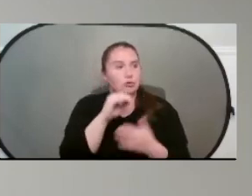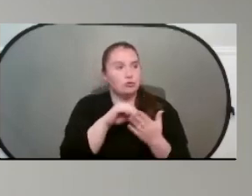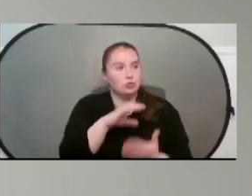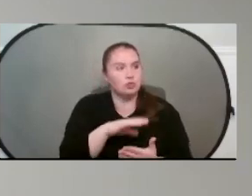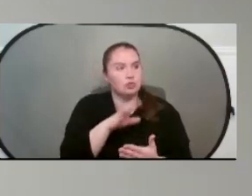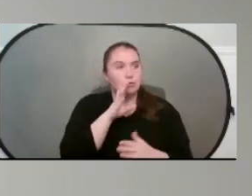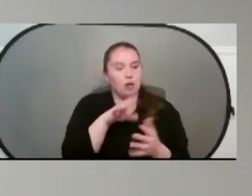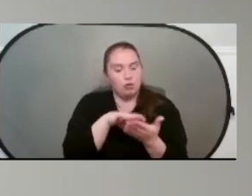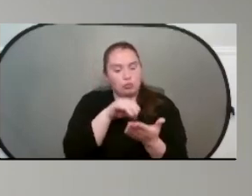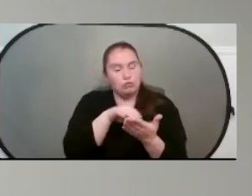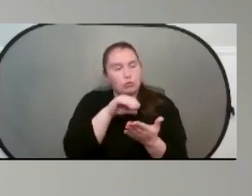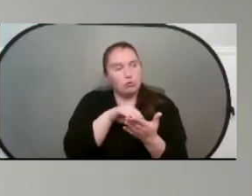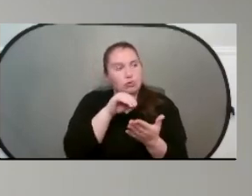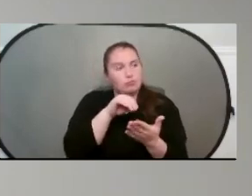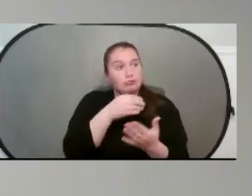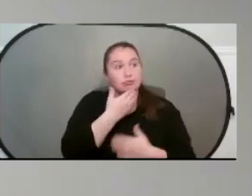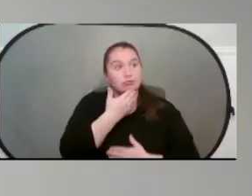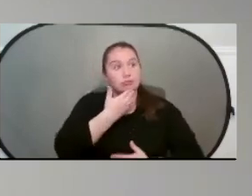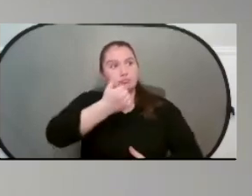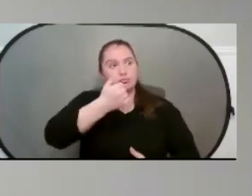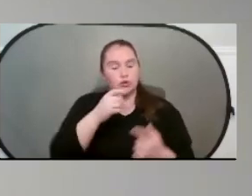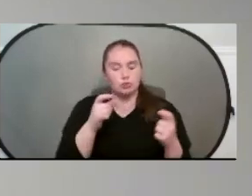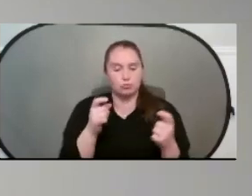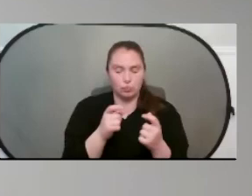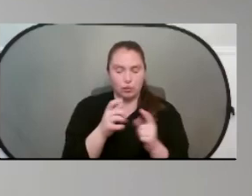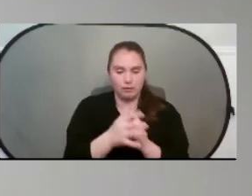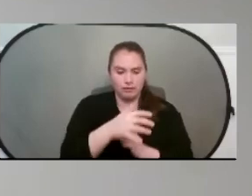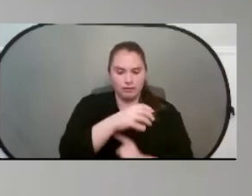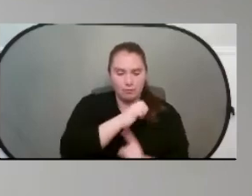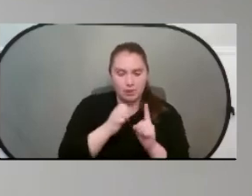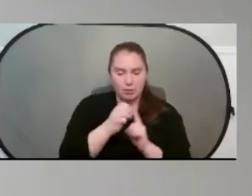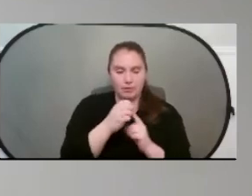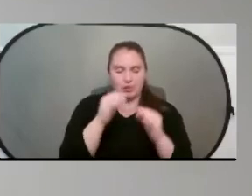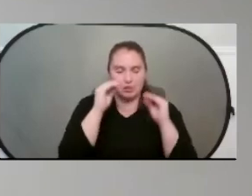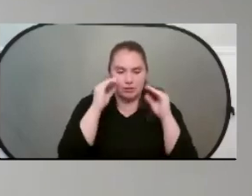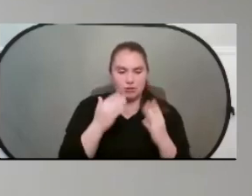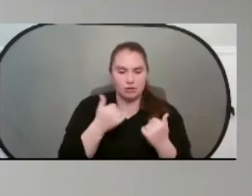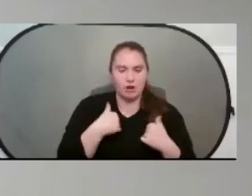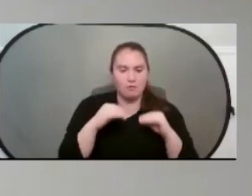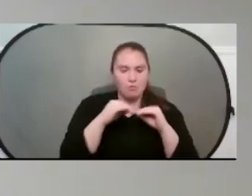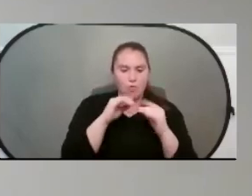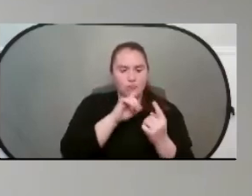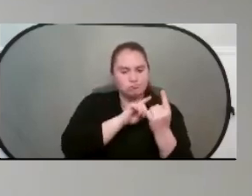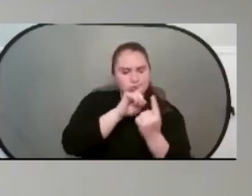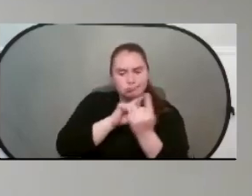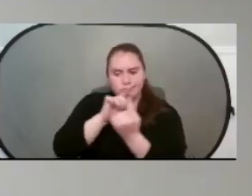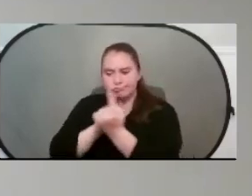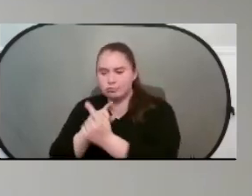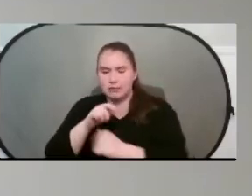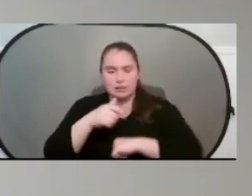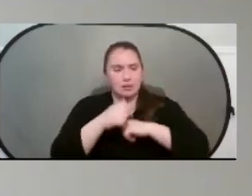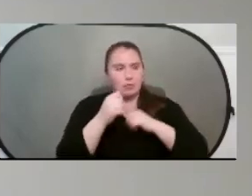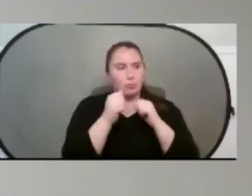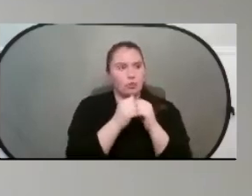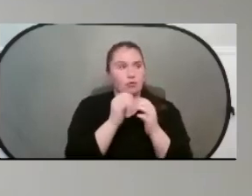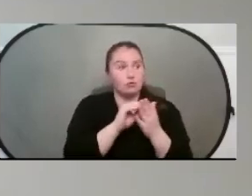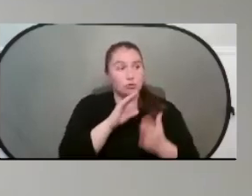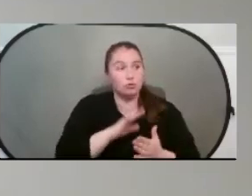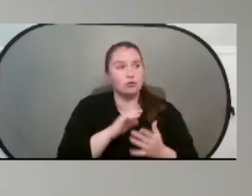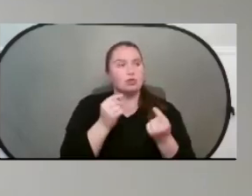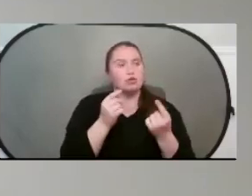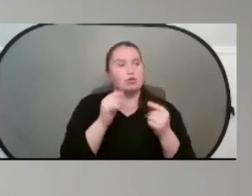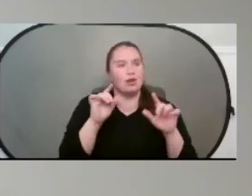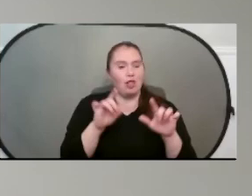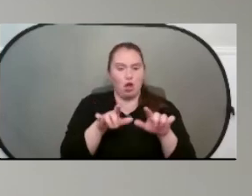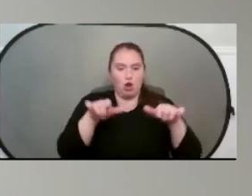smaller environments where the teacher has more one-on-one time with students and making larger classes are not the,